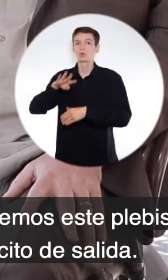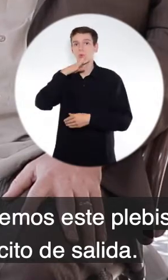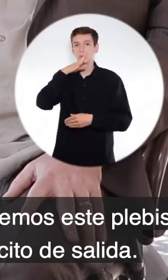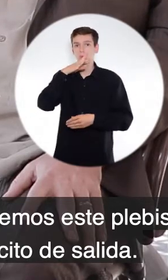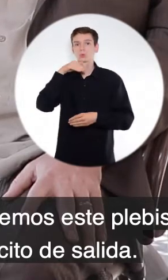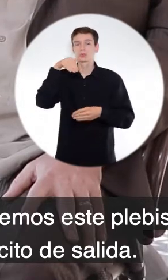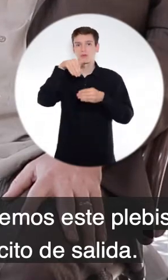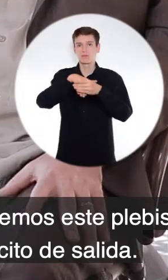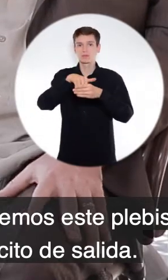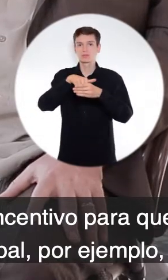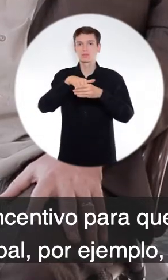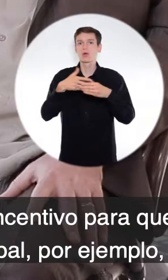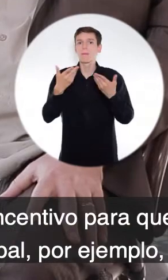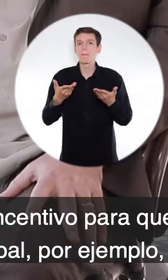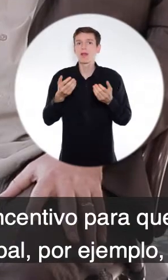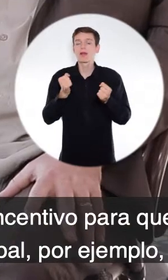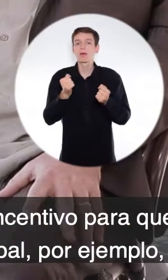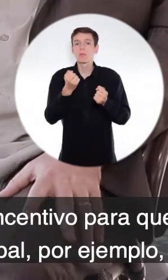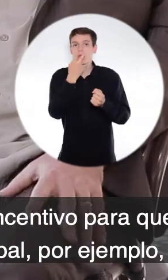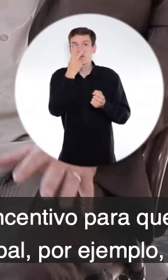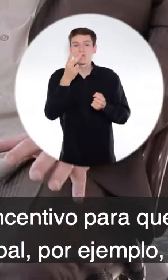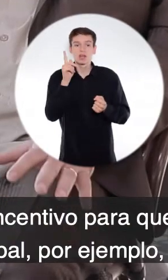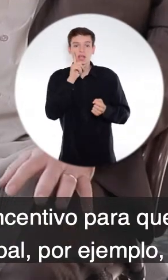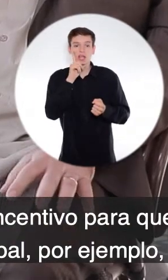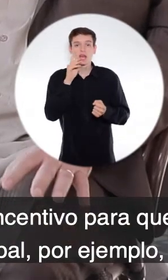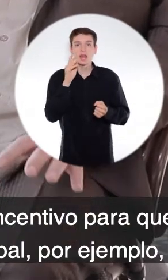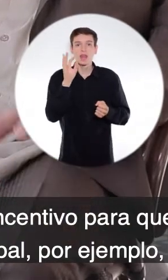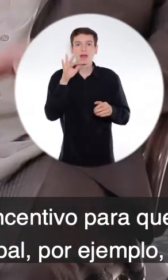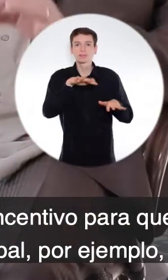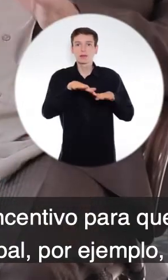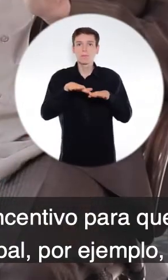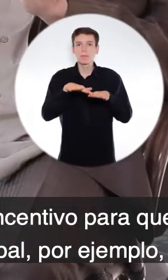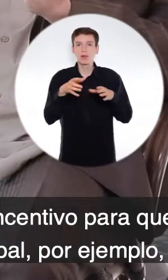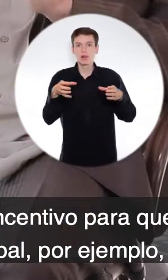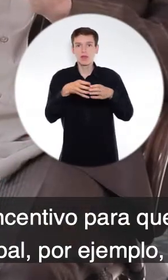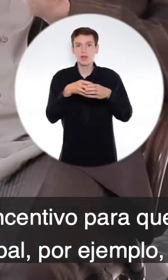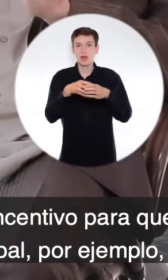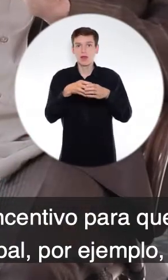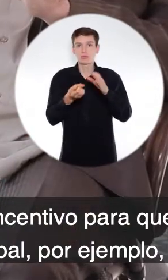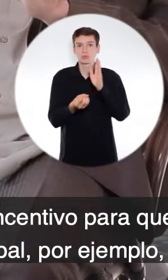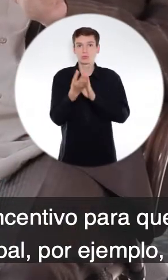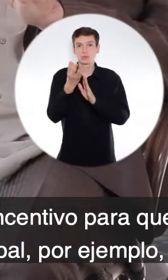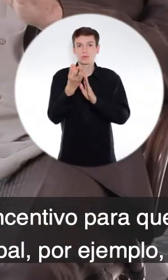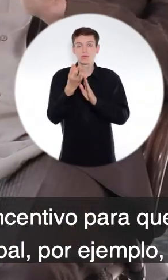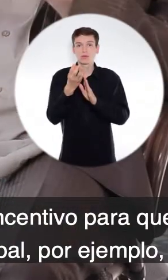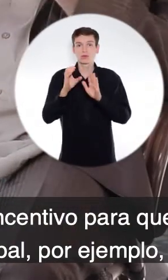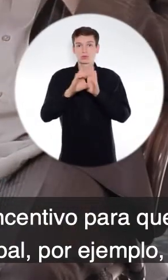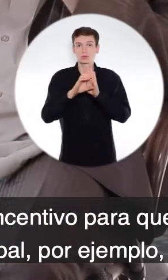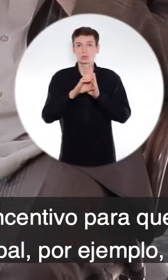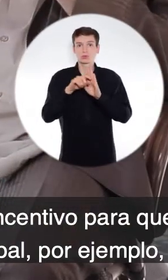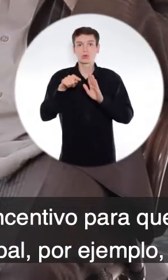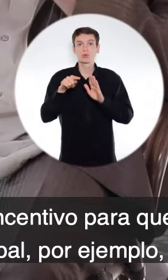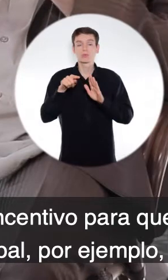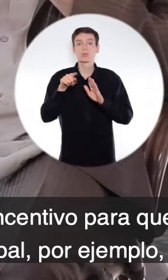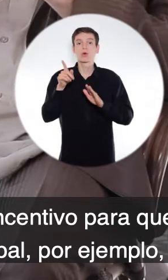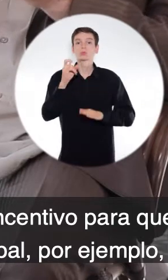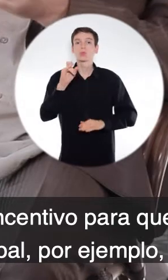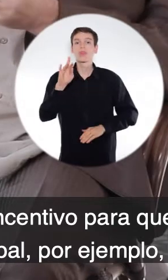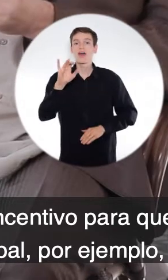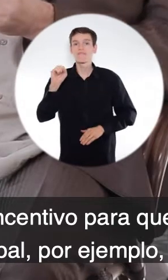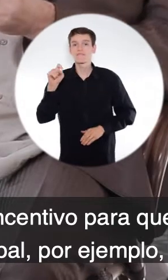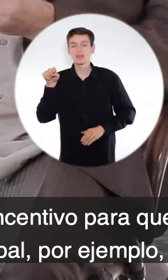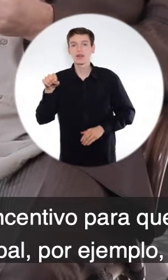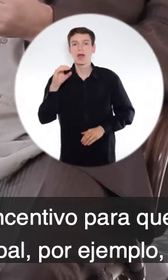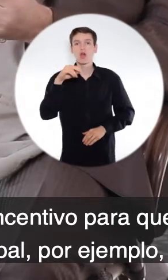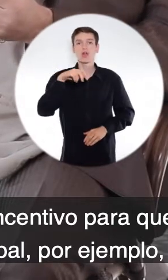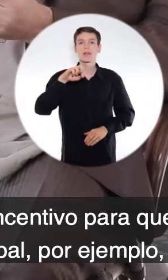exit referendums? Right. Well, it's very interesting. In a lot of other processes, they use a referendum as an incentive for the Constituent Assembly